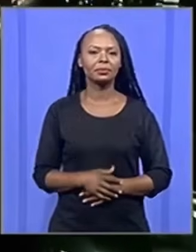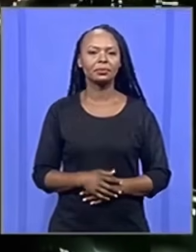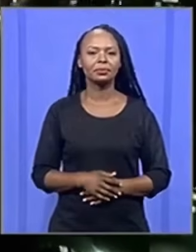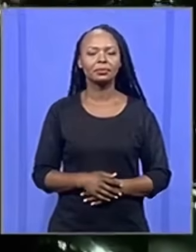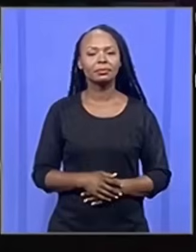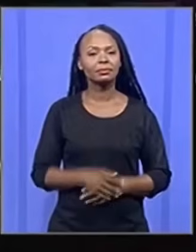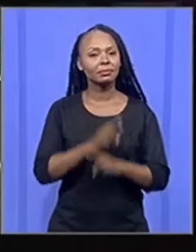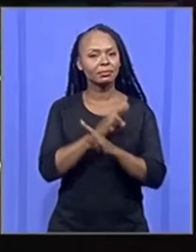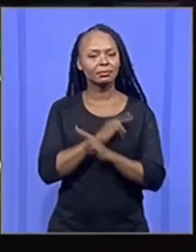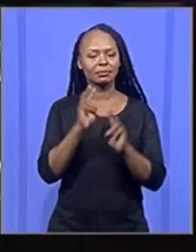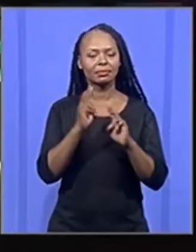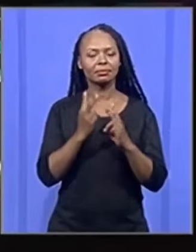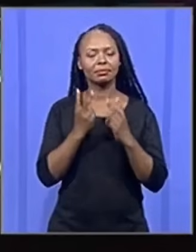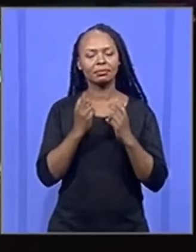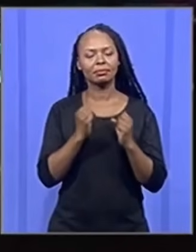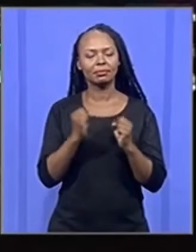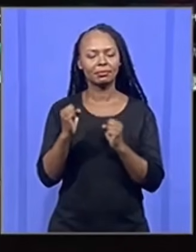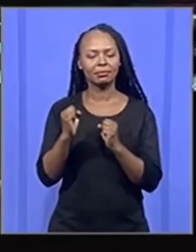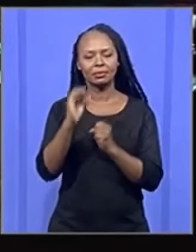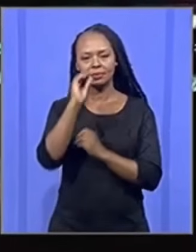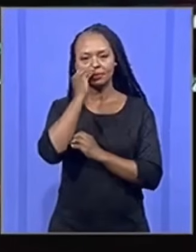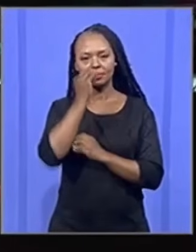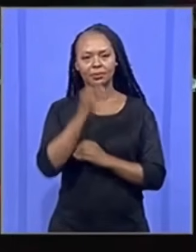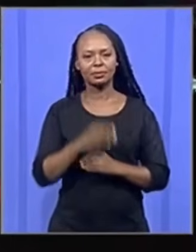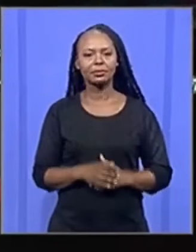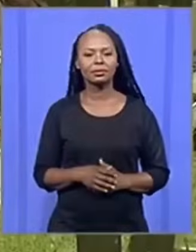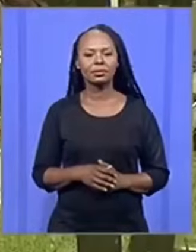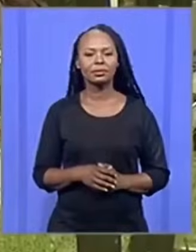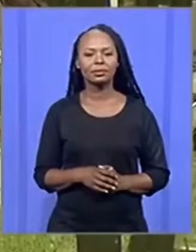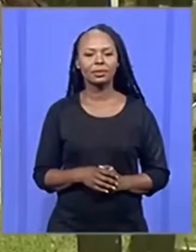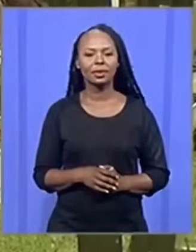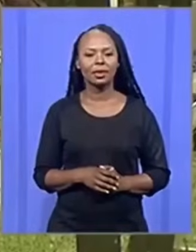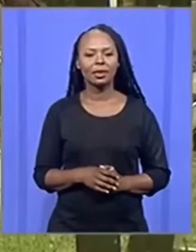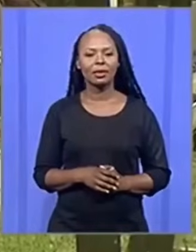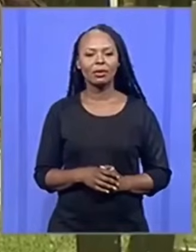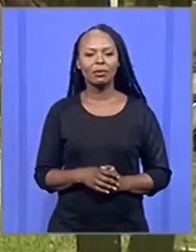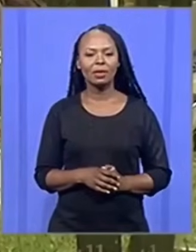Setswana. A re ketle mmogo ka tshedimosetso.